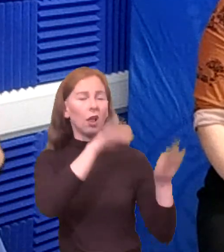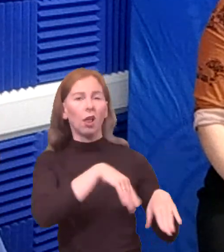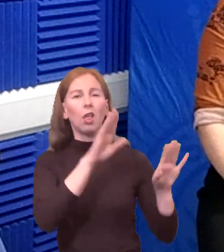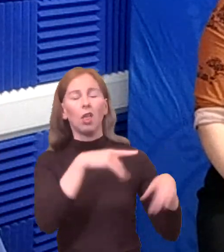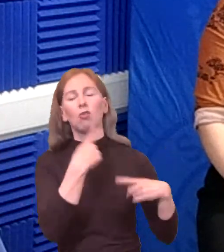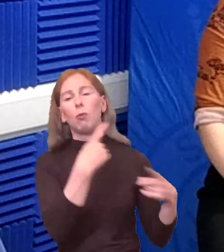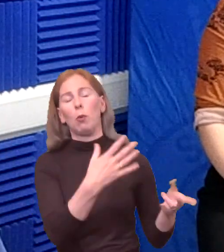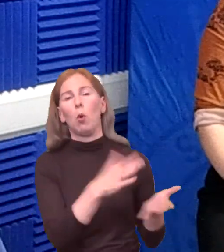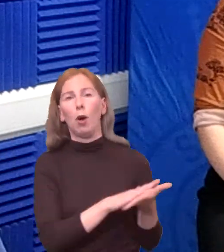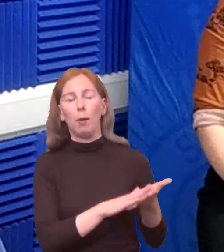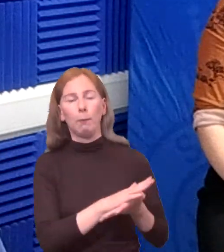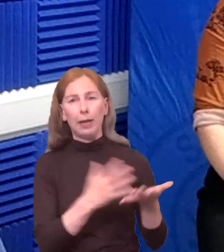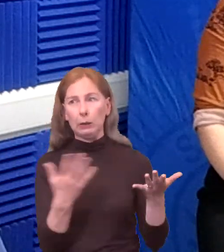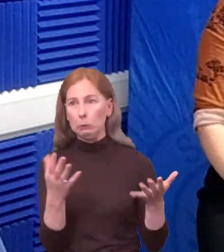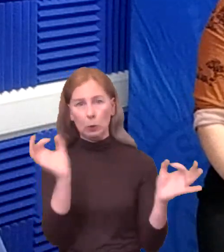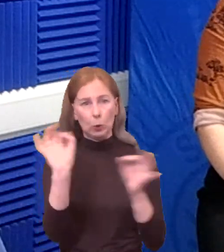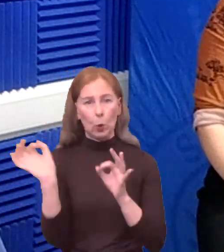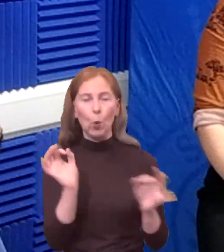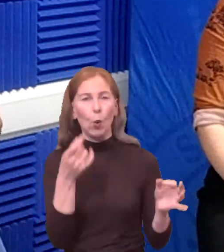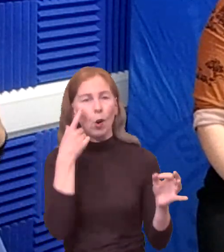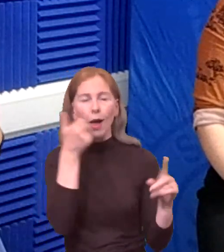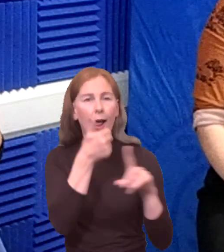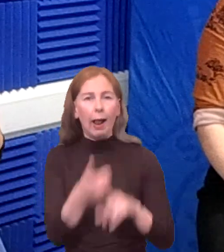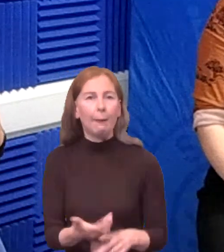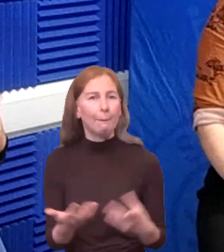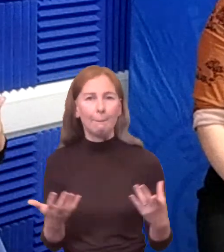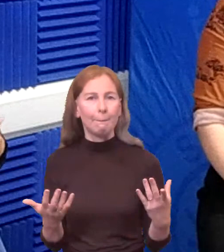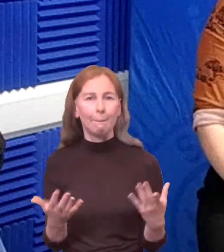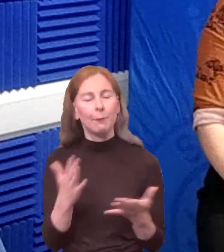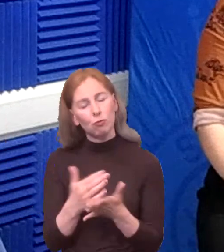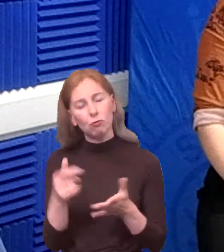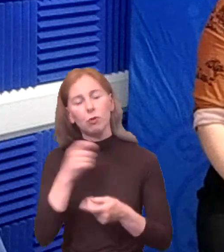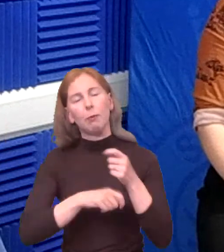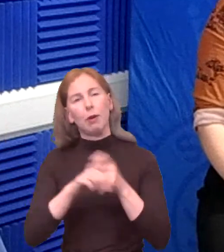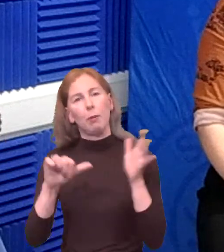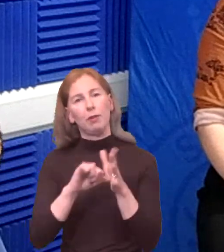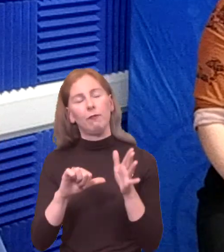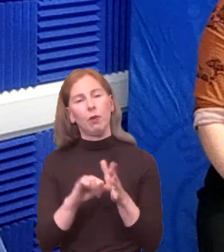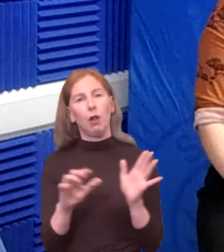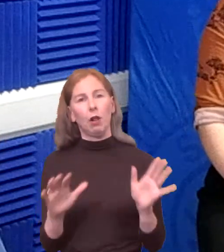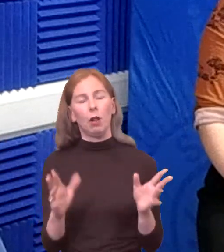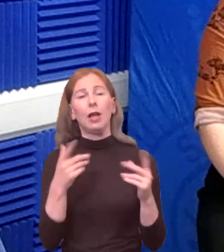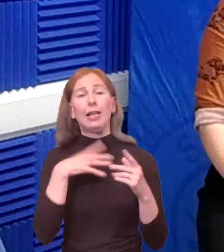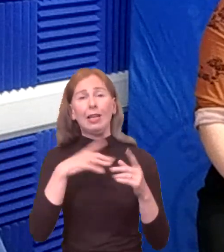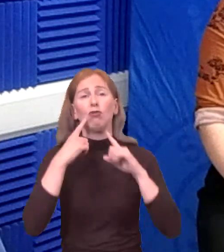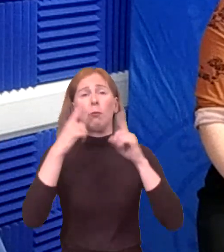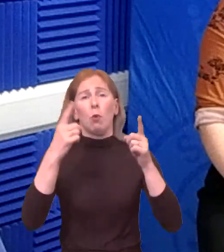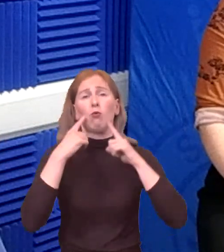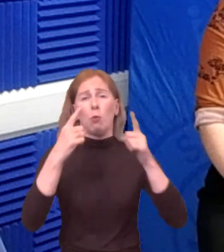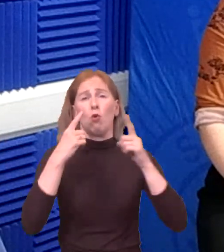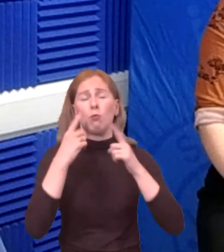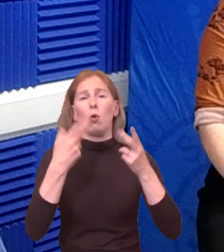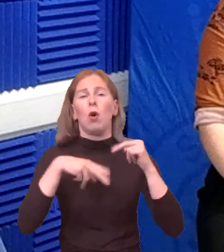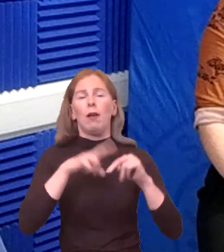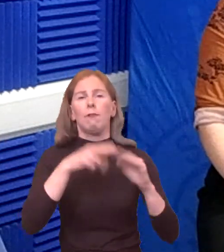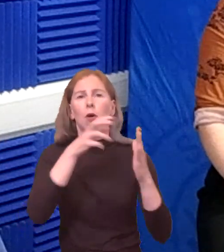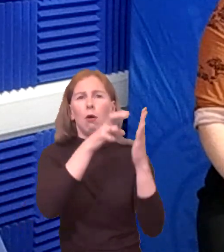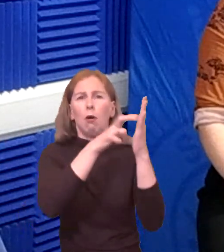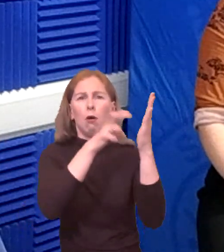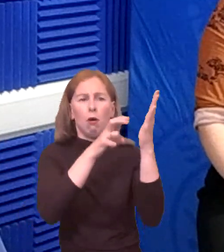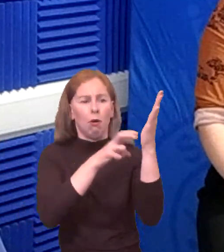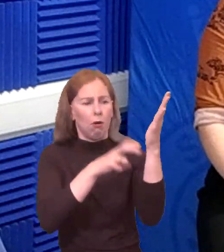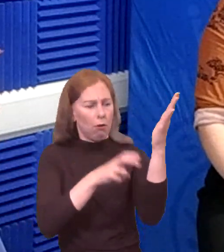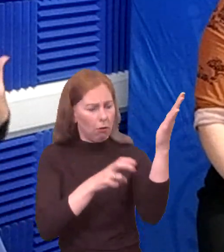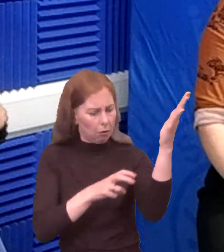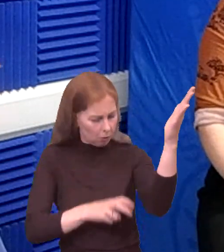more support being provided legislatively becomes really low. So even if you feel like you're not getting a fantastic response